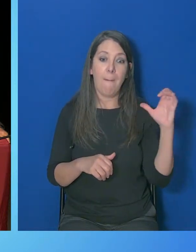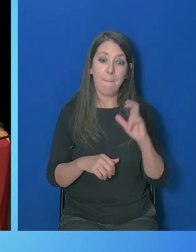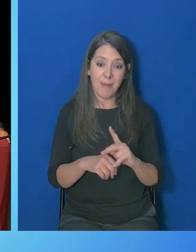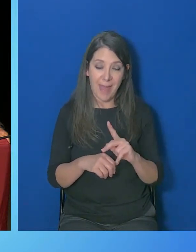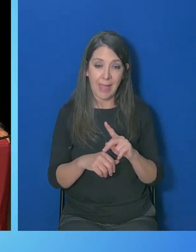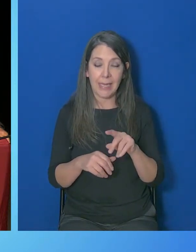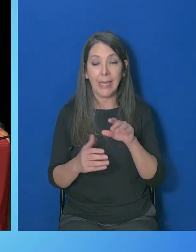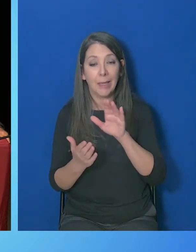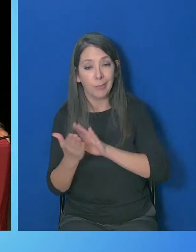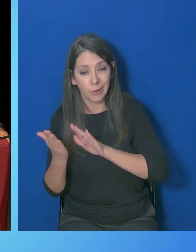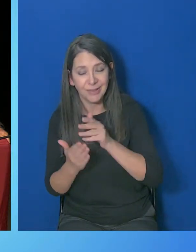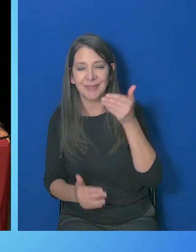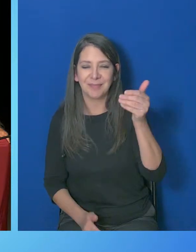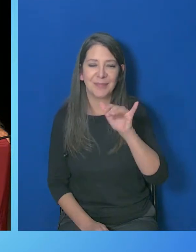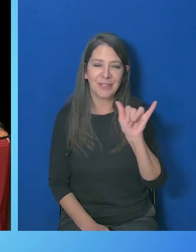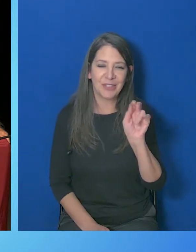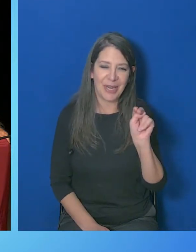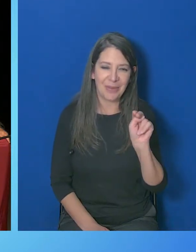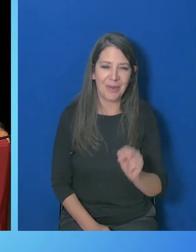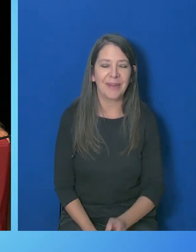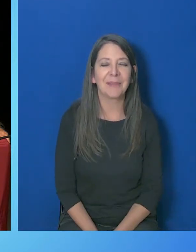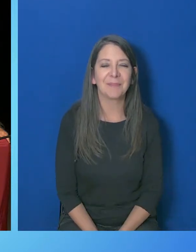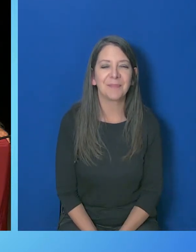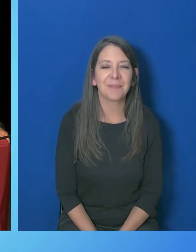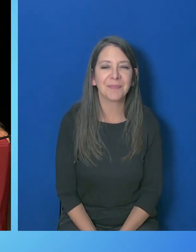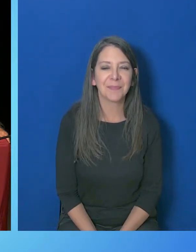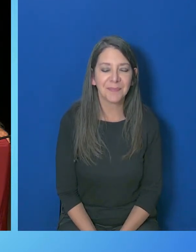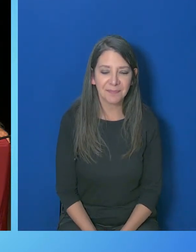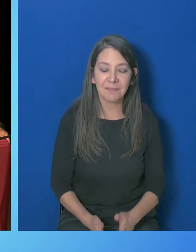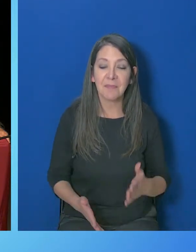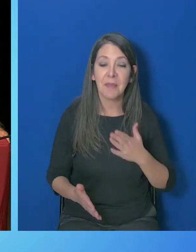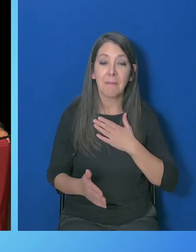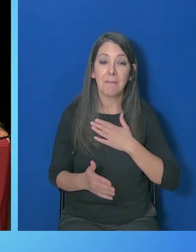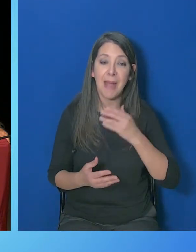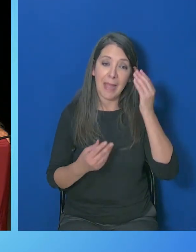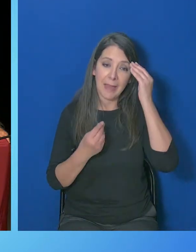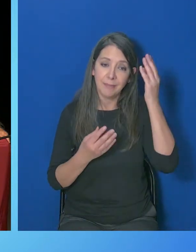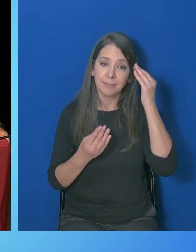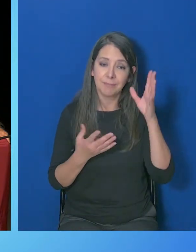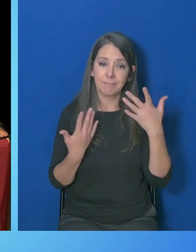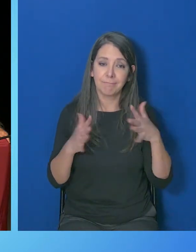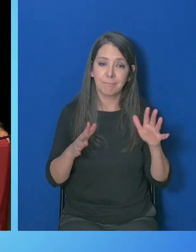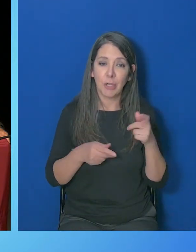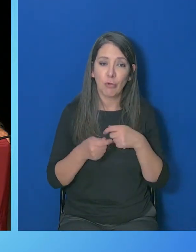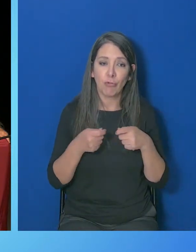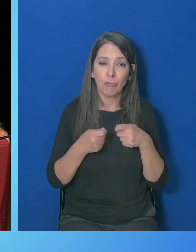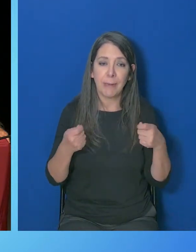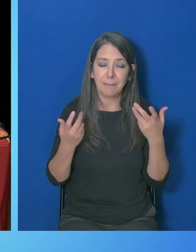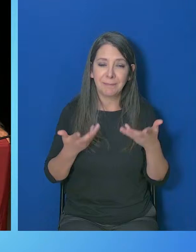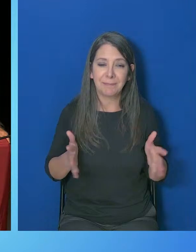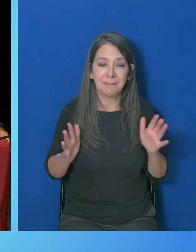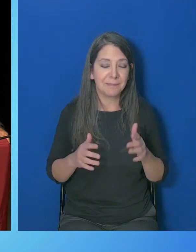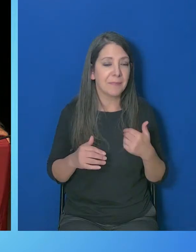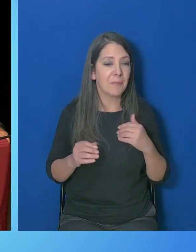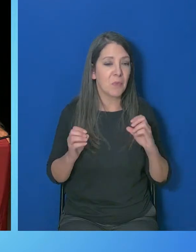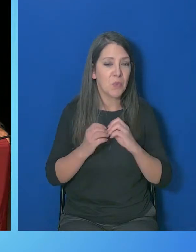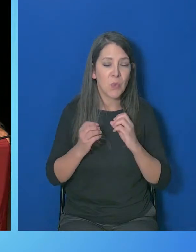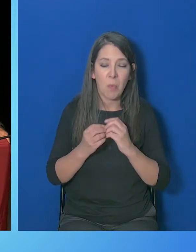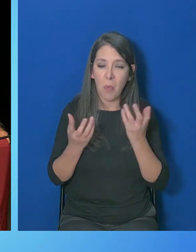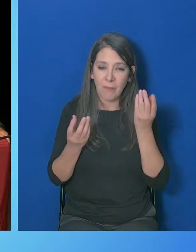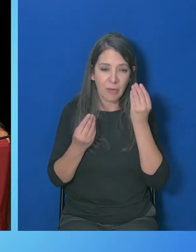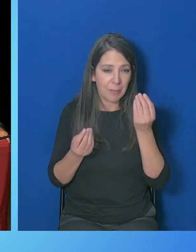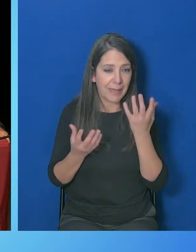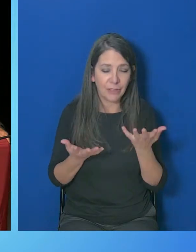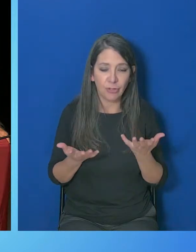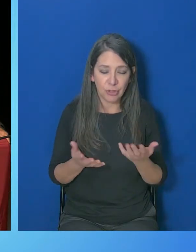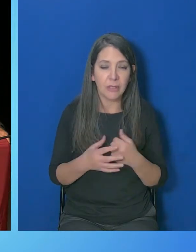seen back in January. That wraps up my report, and there are no other updates to provide at this time.